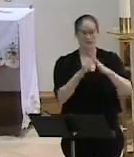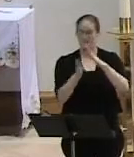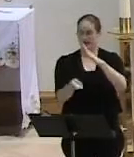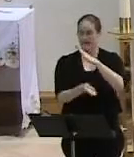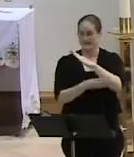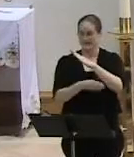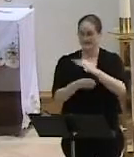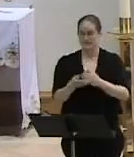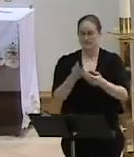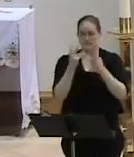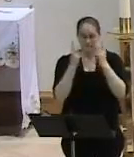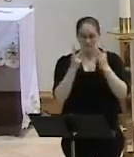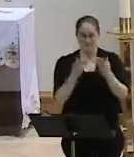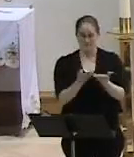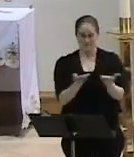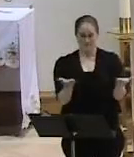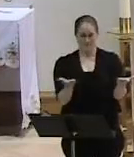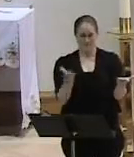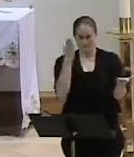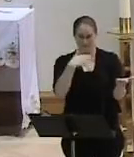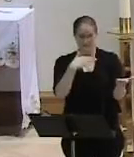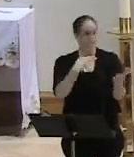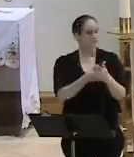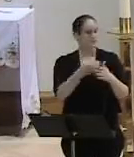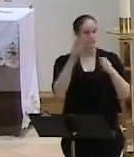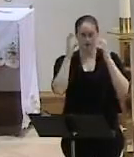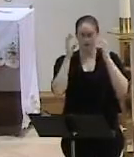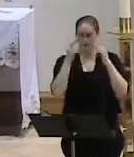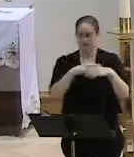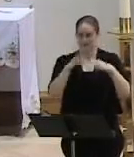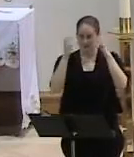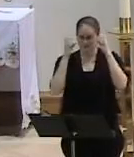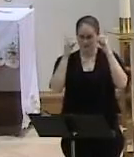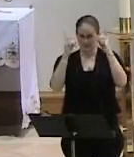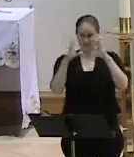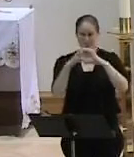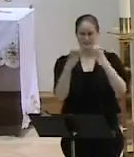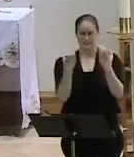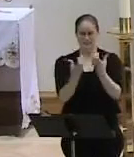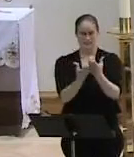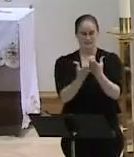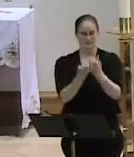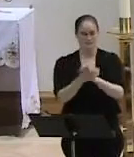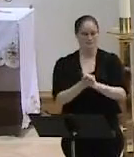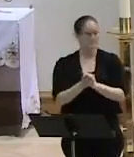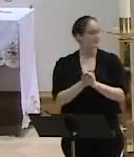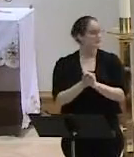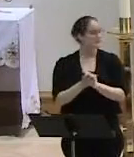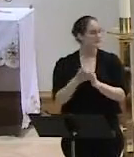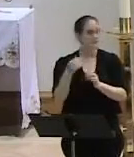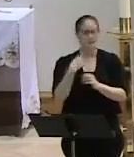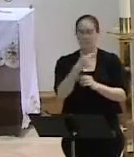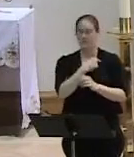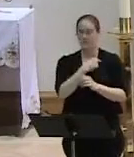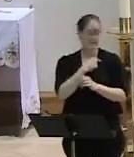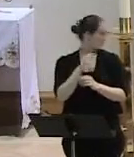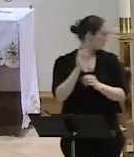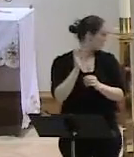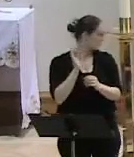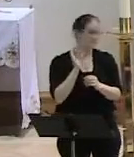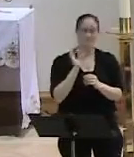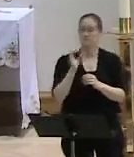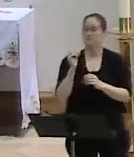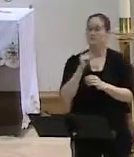we have for those who attended religious education. And I have to say is that we, as priests, got to